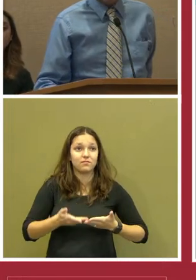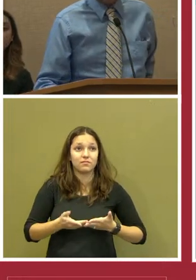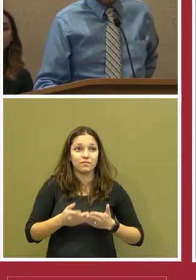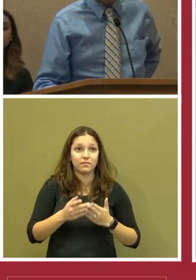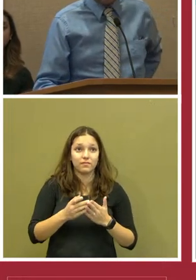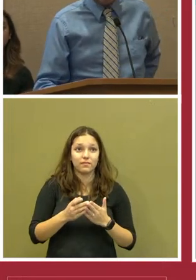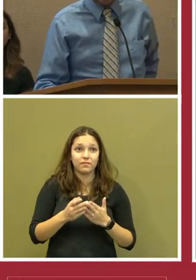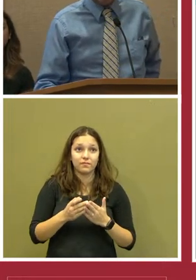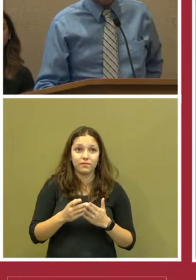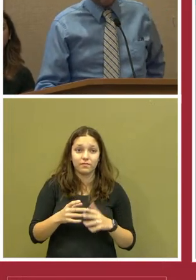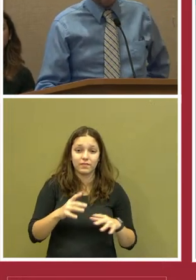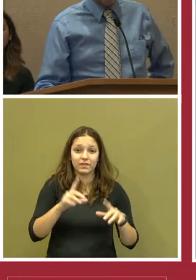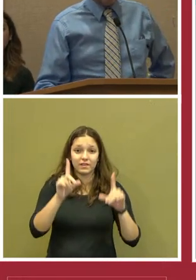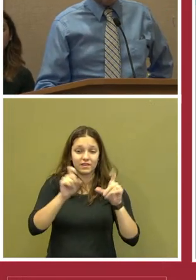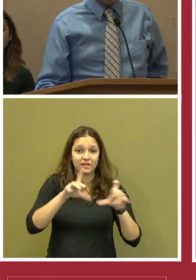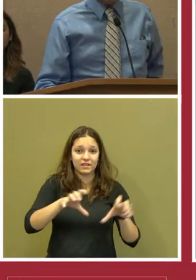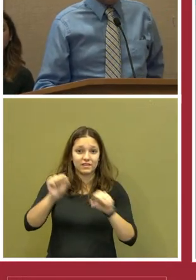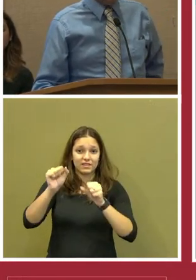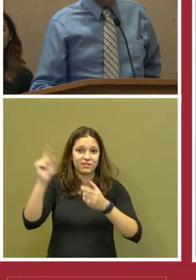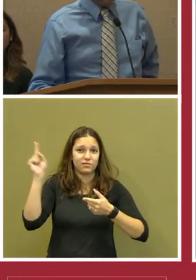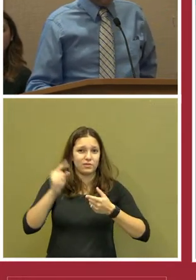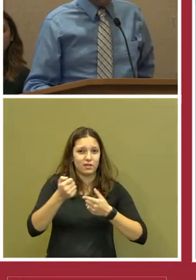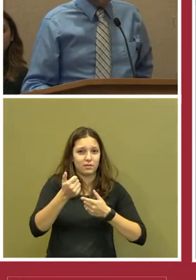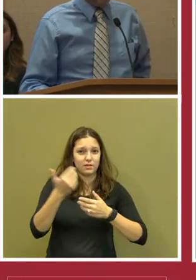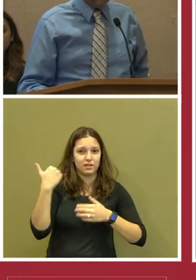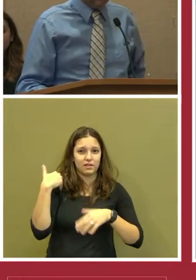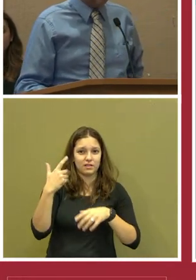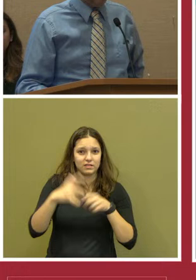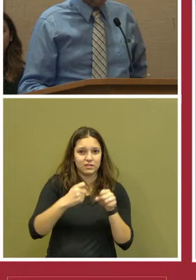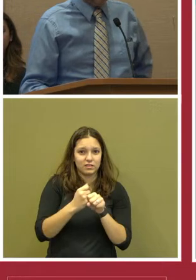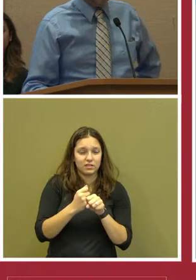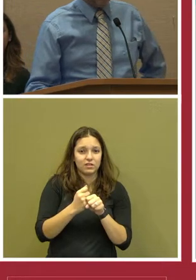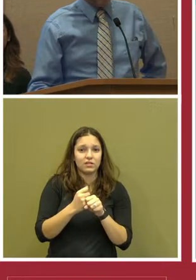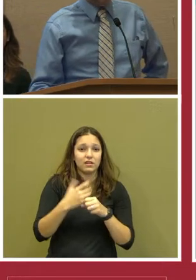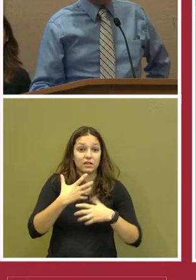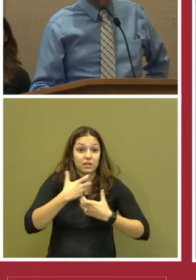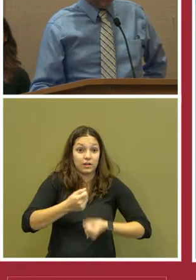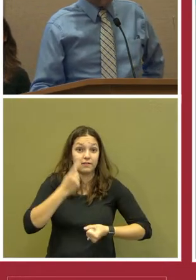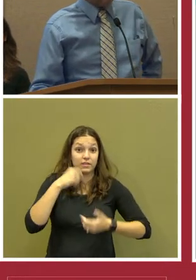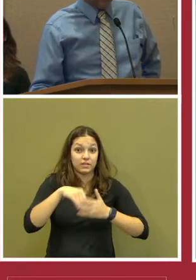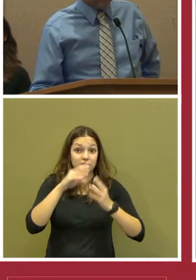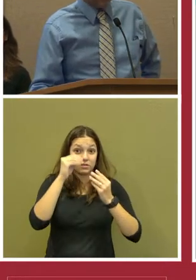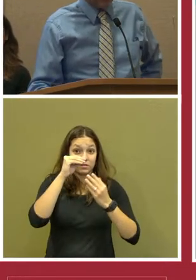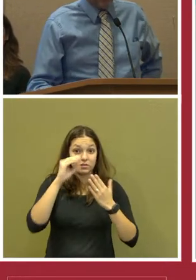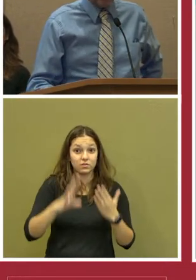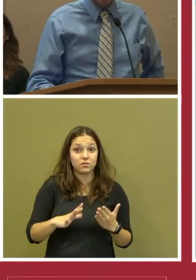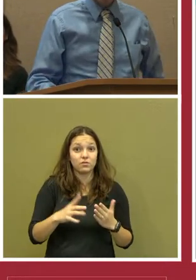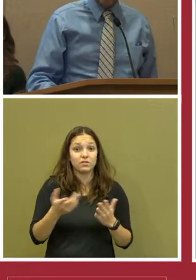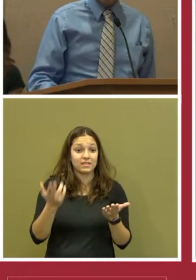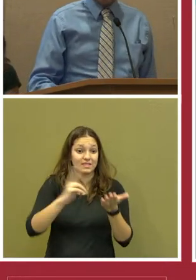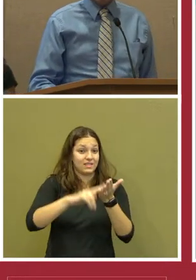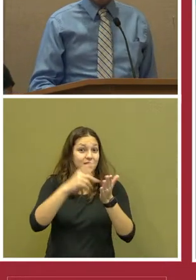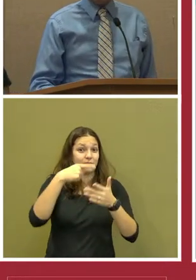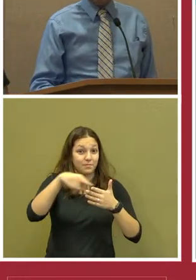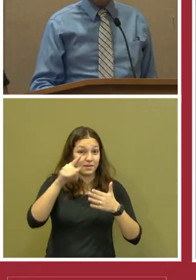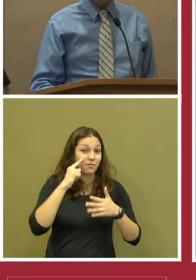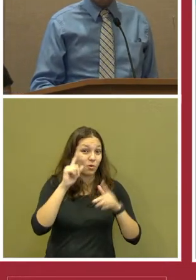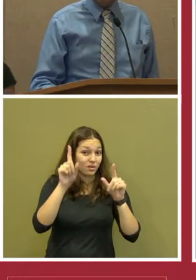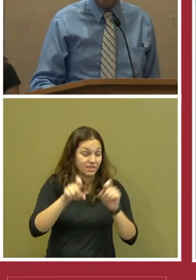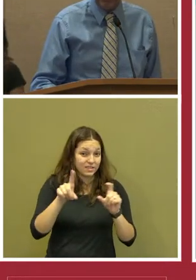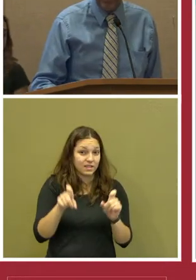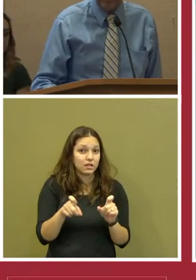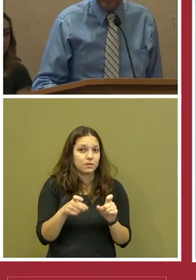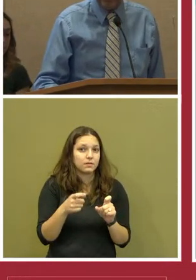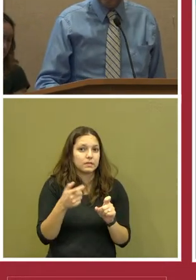takers were down a little bit last year. I think the confidence in students over the last couple of years and signing up and paying for exams, it's probably